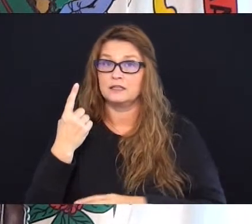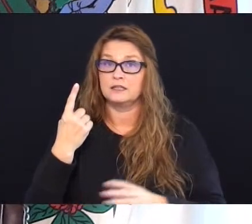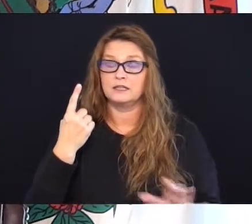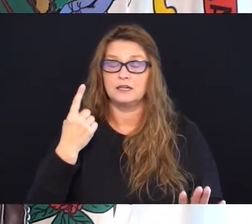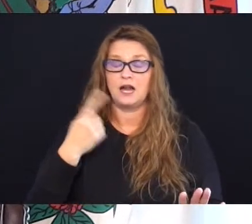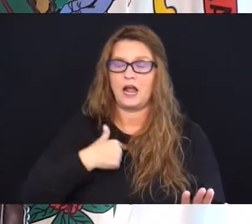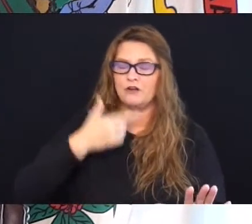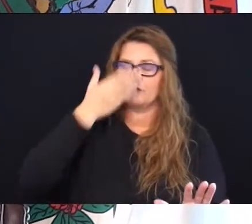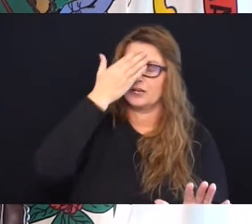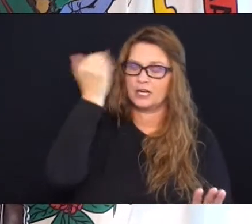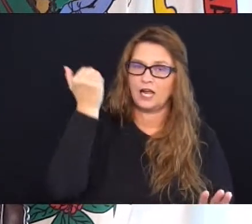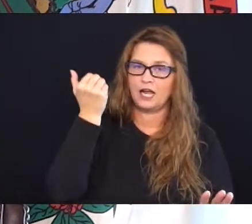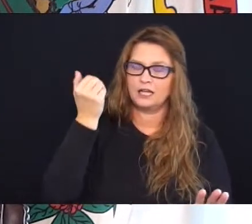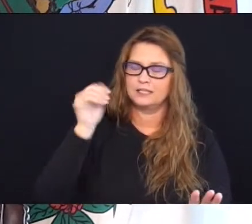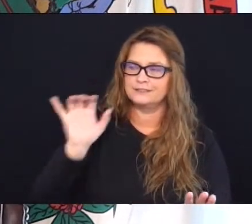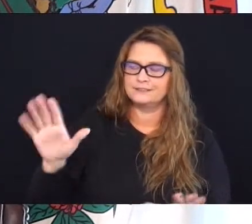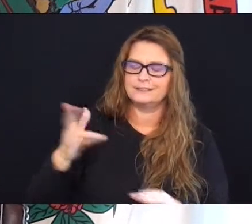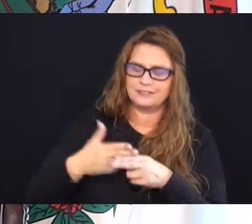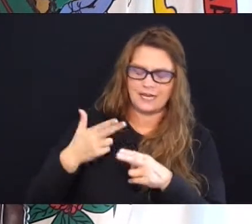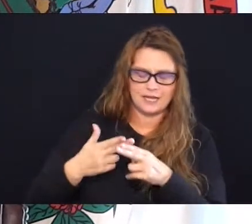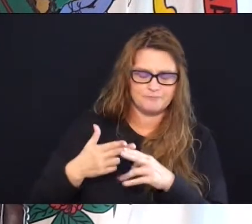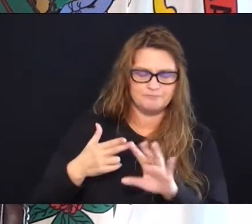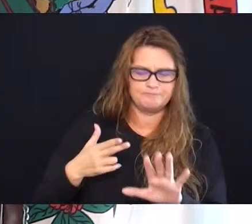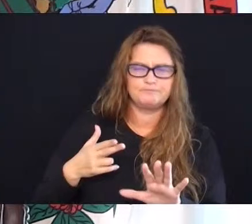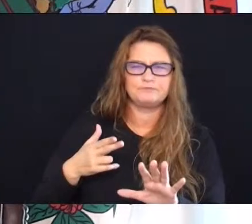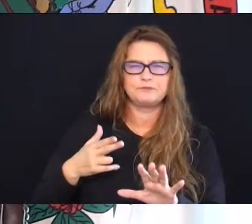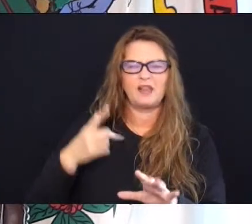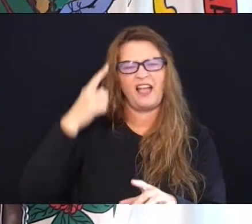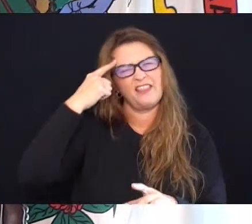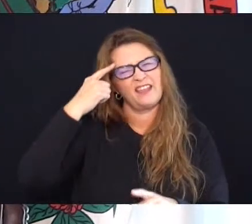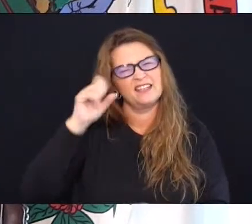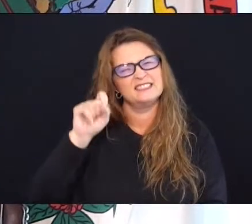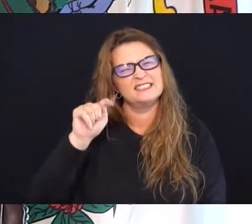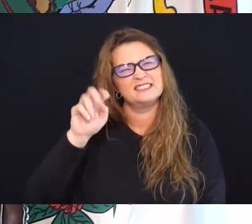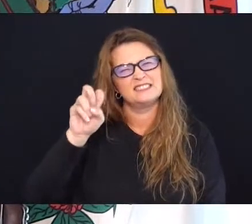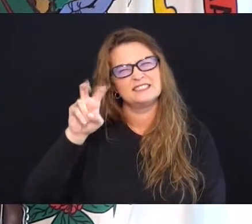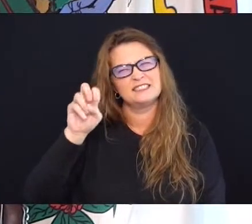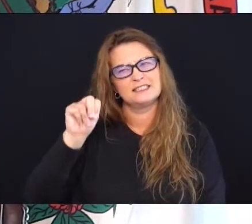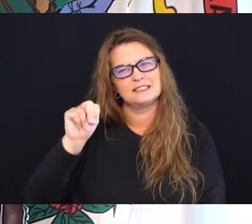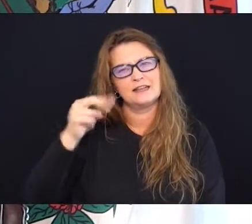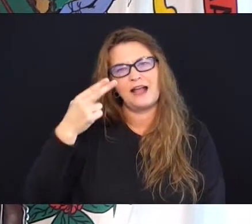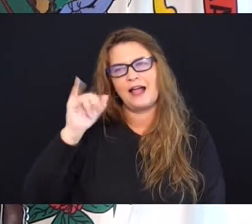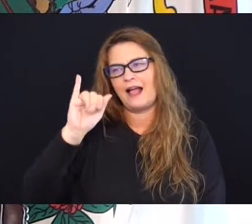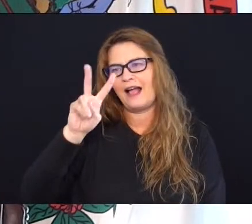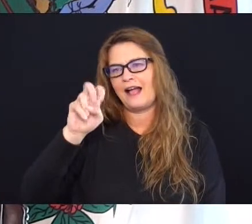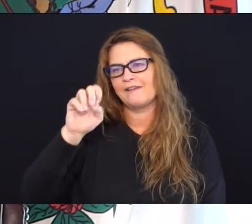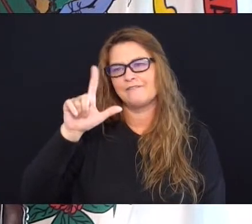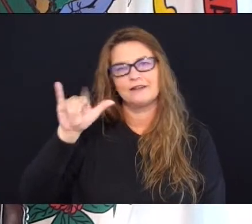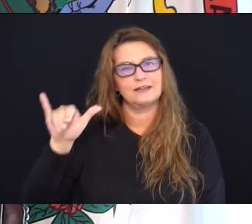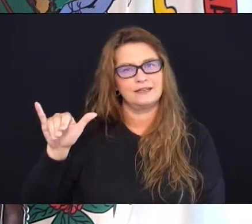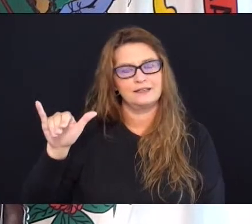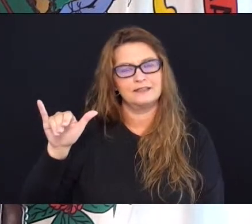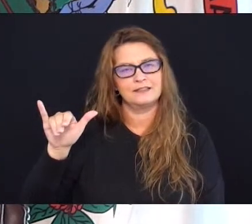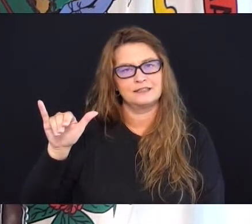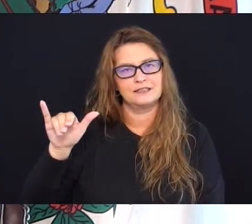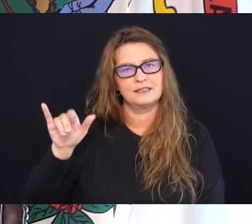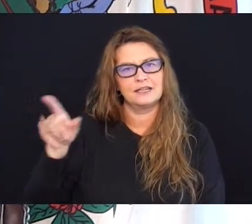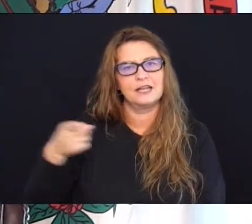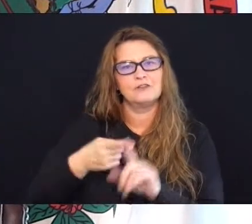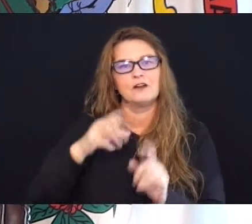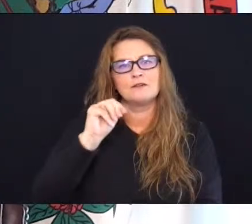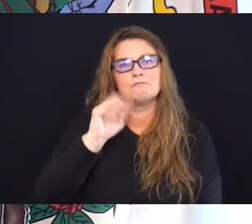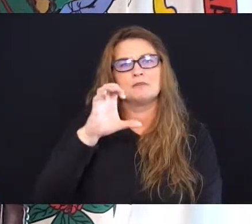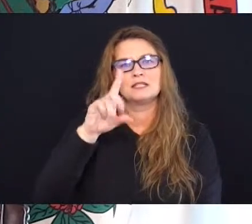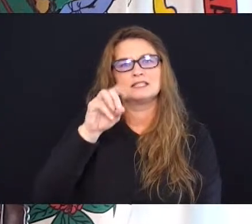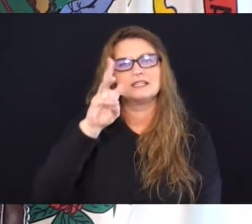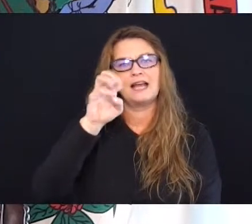forgot this individual's first. I'm sorry, I believe his name was Stephen Hively. Stephen's from McDowell